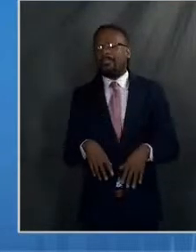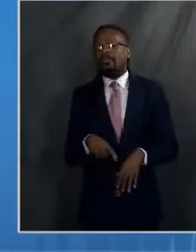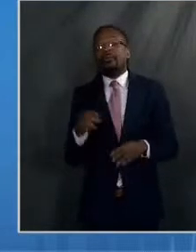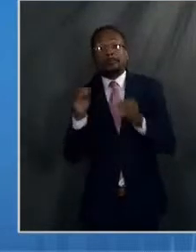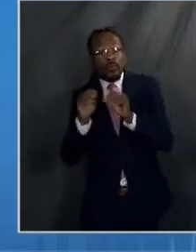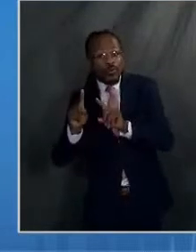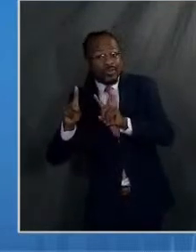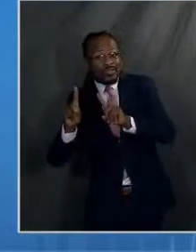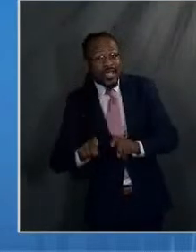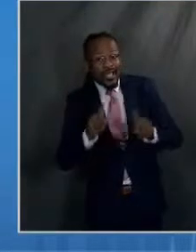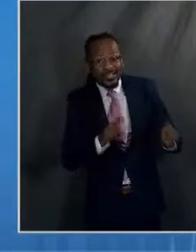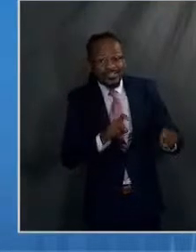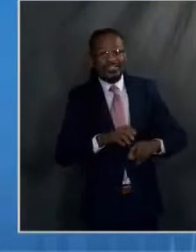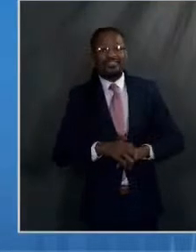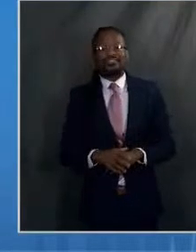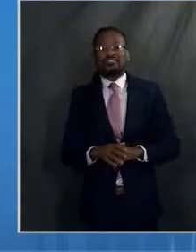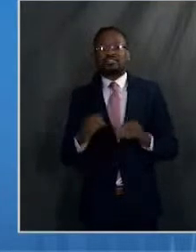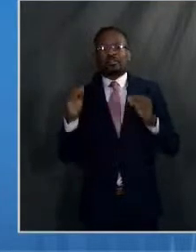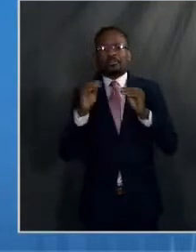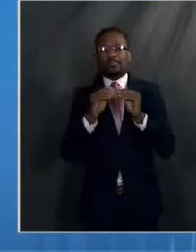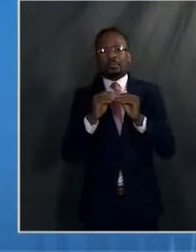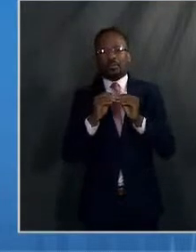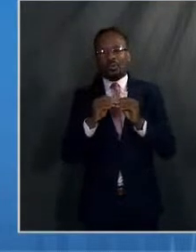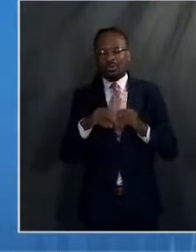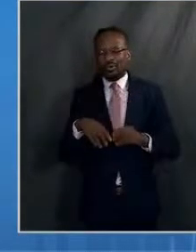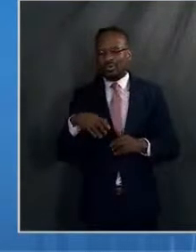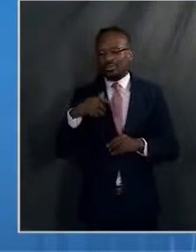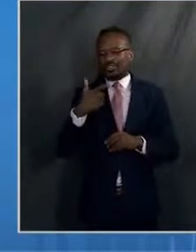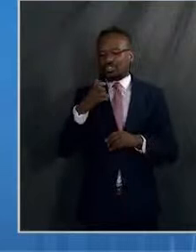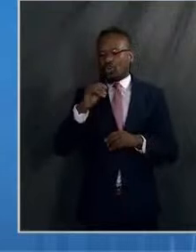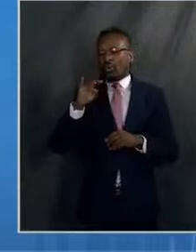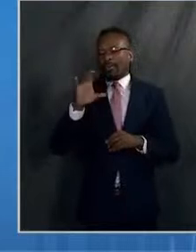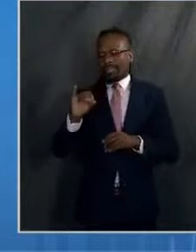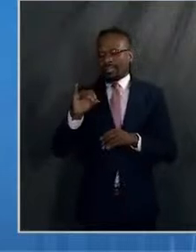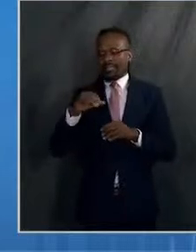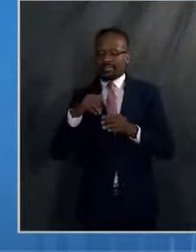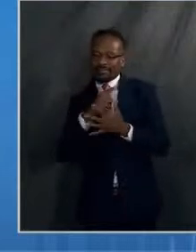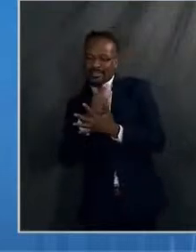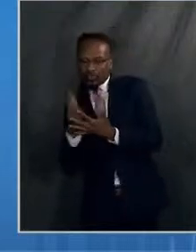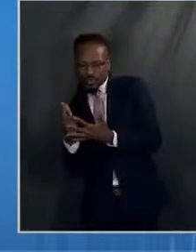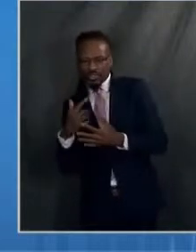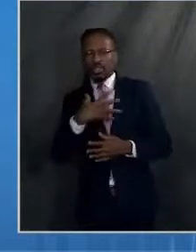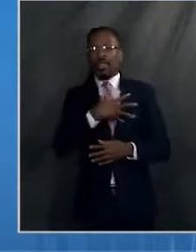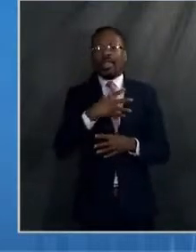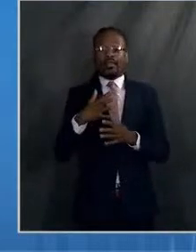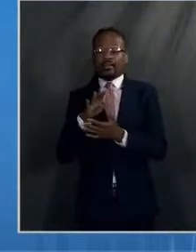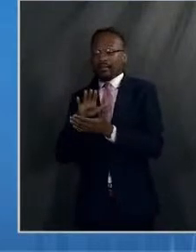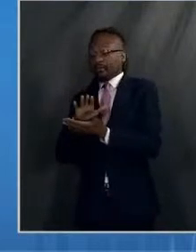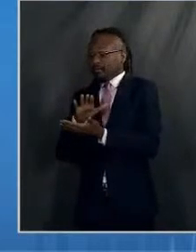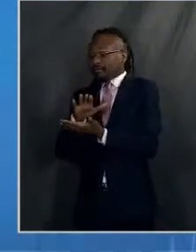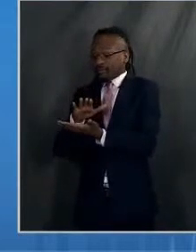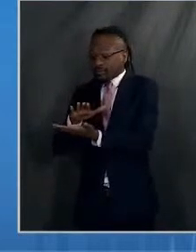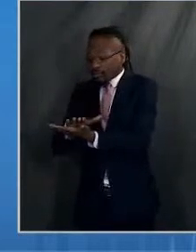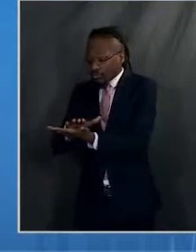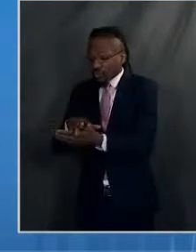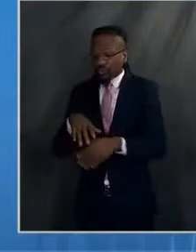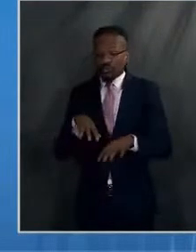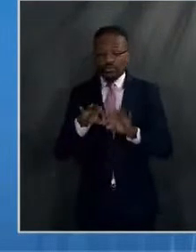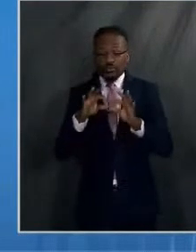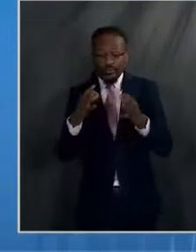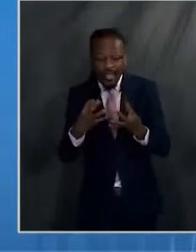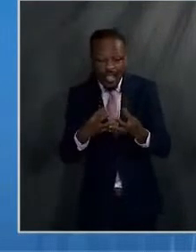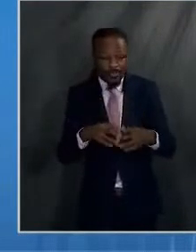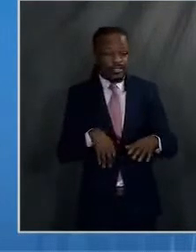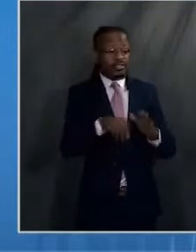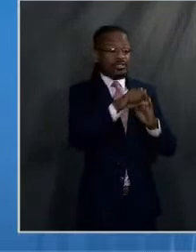genomic sequencing, and more emergency supplies. And we must give families, schools, businesses, and state and local leaders the